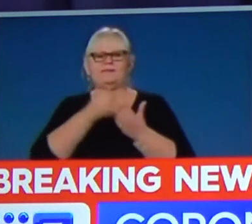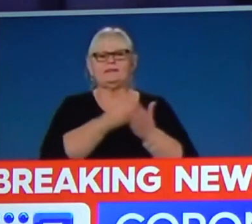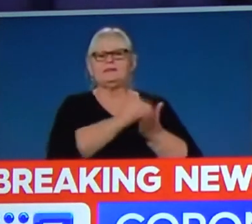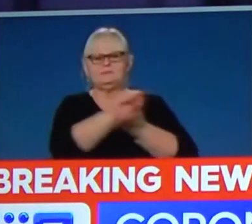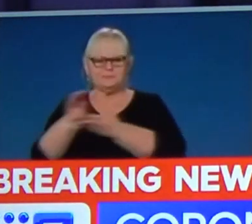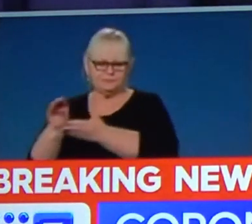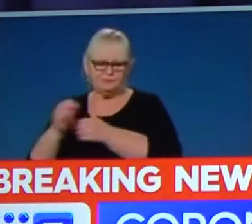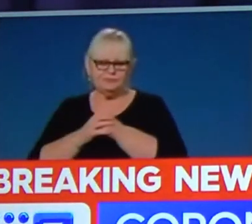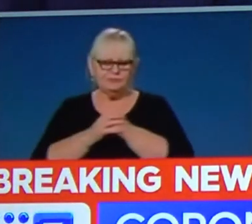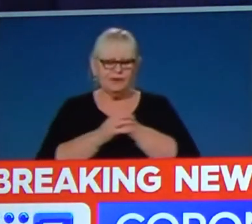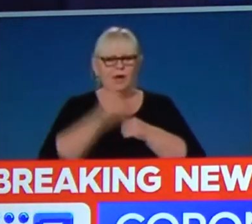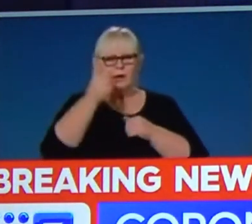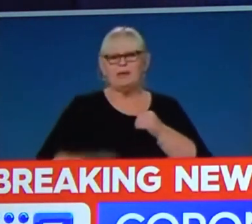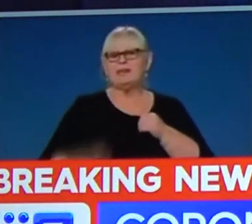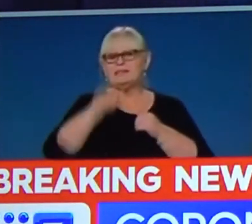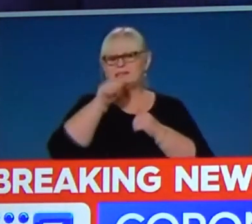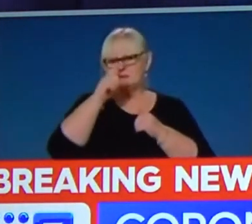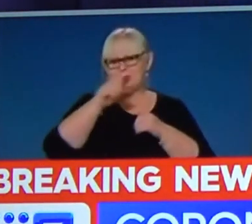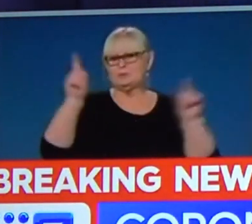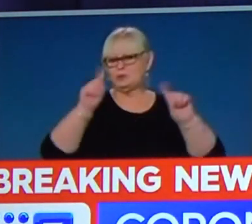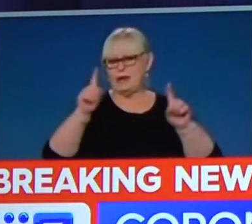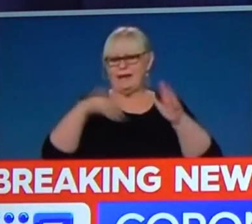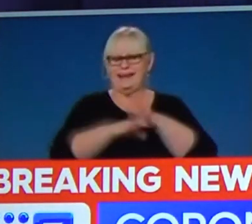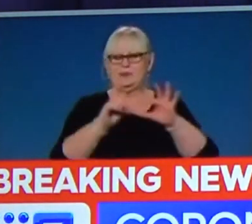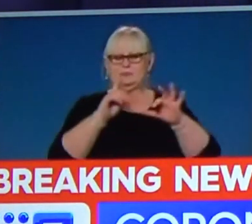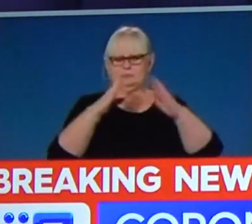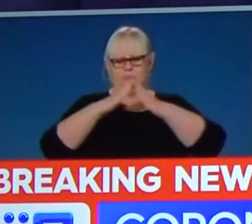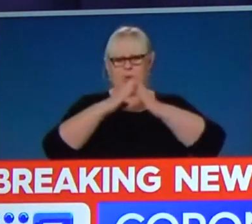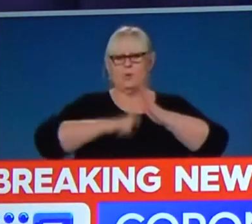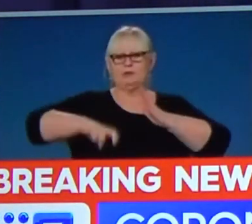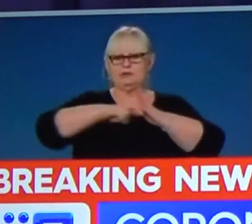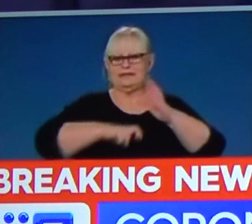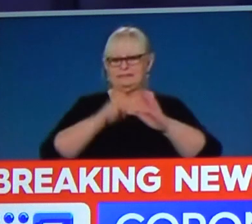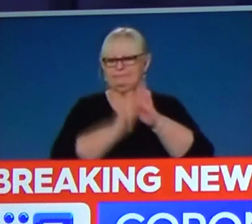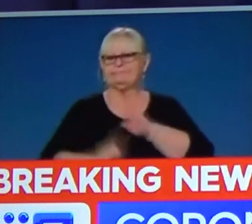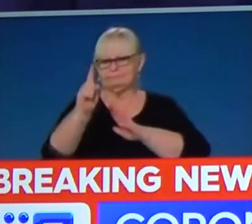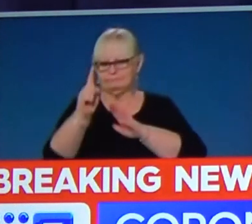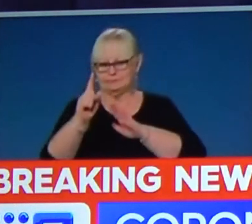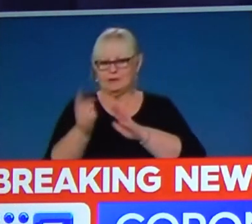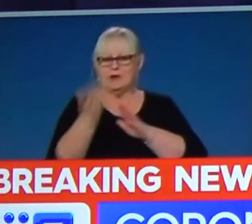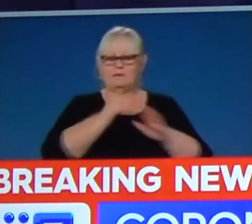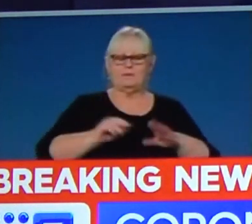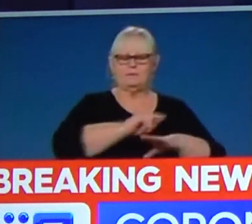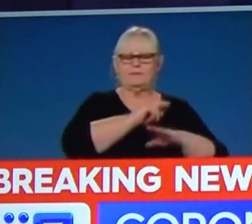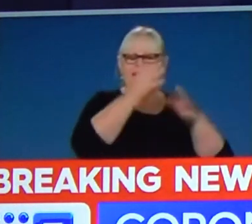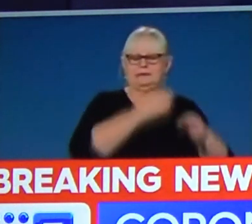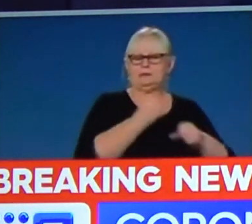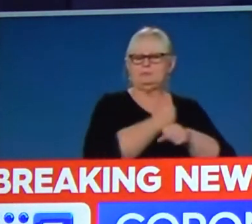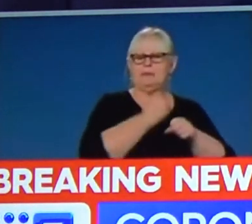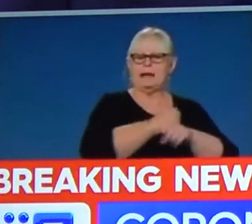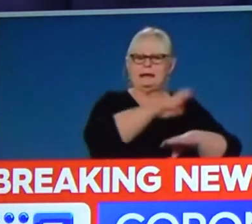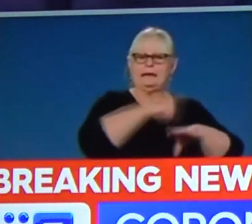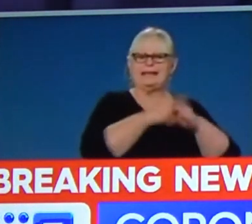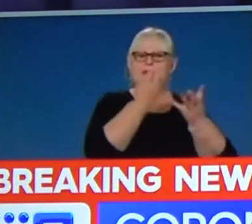some 1,600 people went into quarantine as a result of the decisions taken by the National Cabinet on Friday, and I particularly